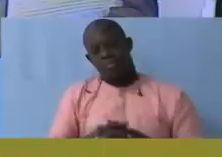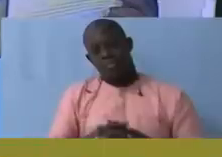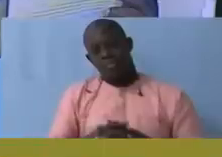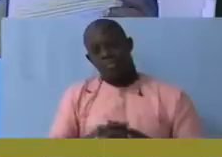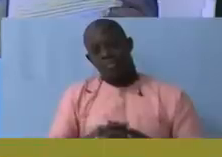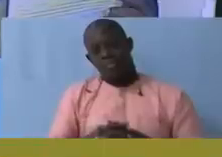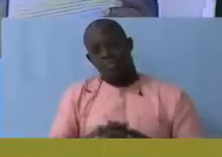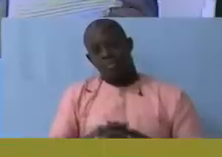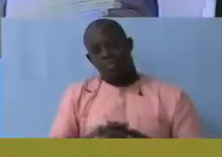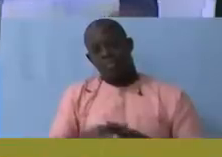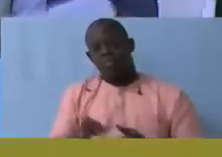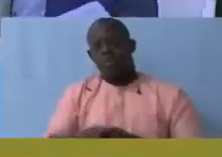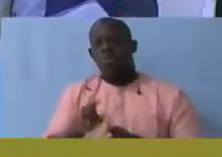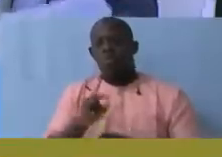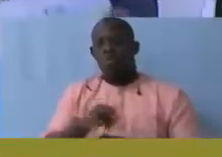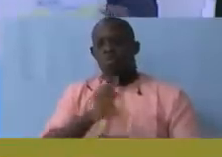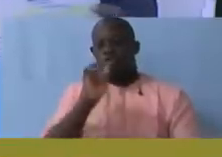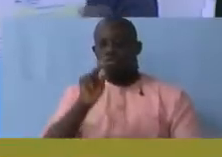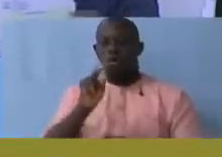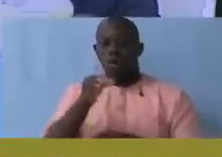just a bit of explanation on that.